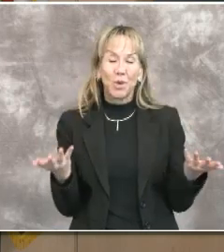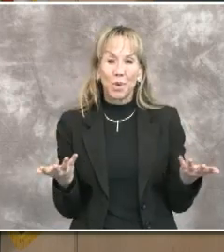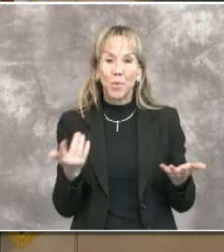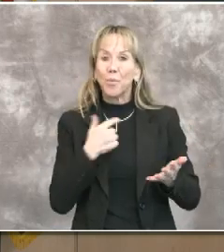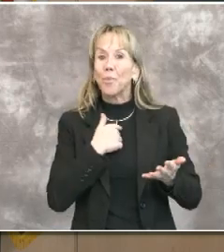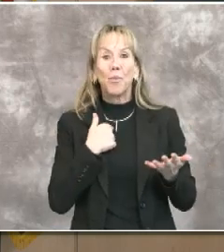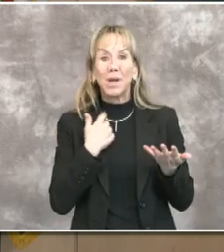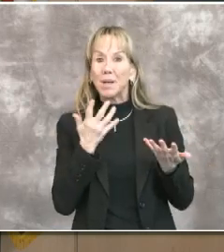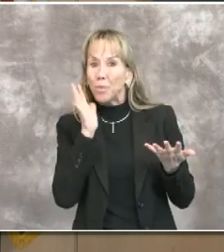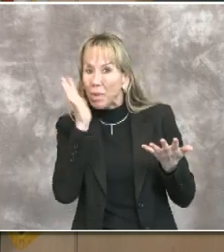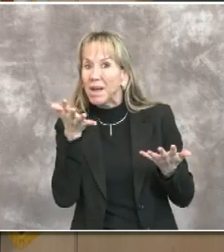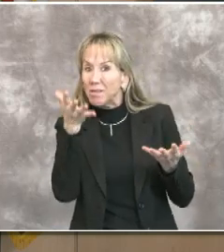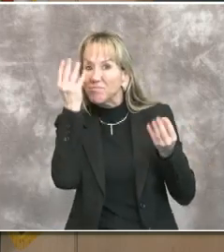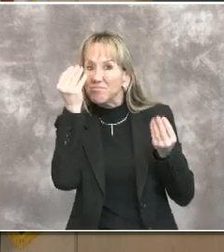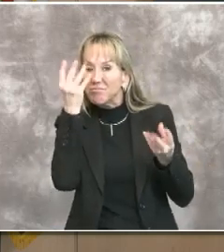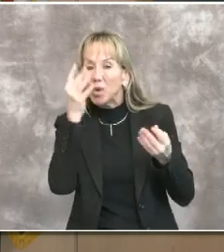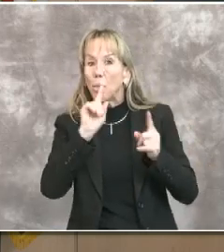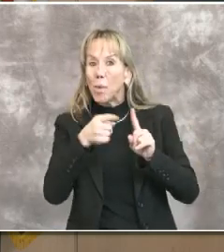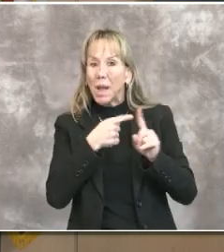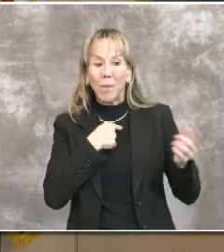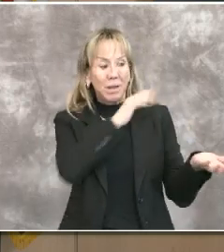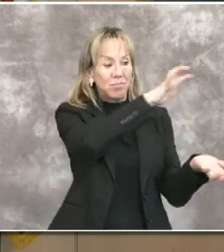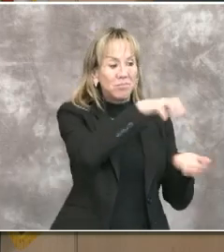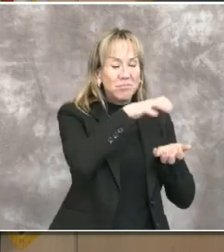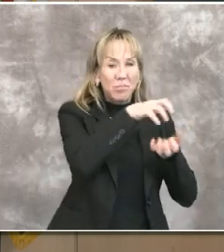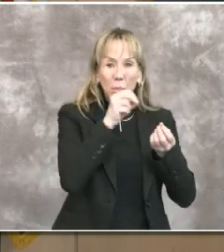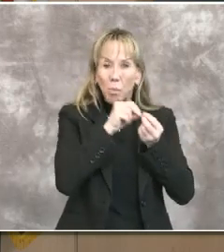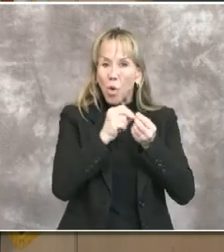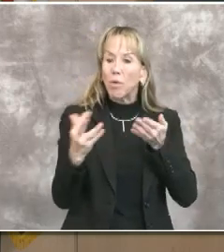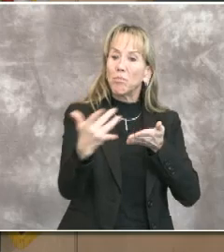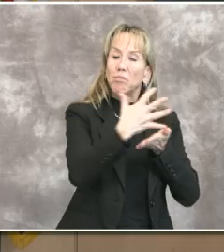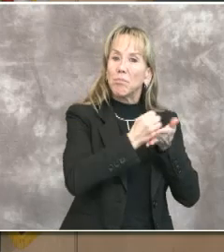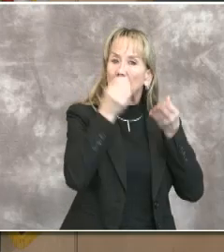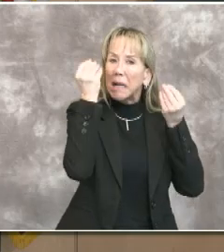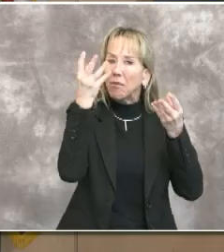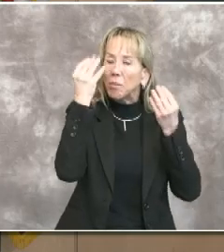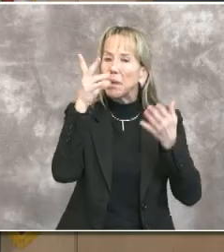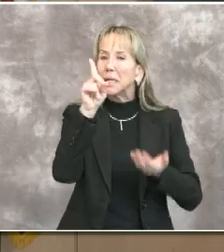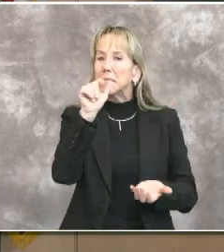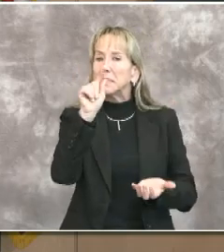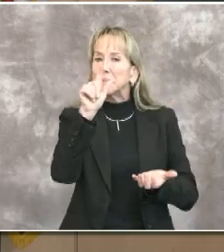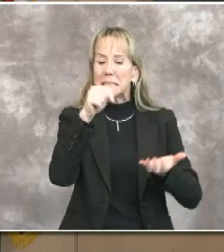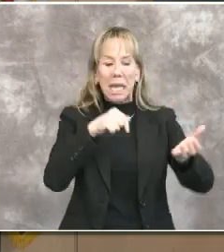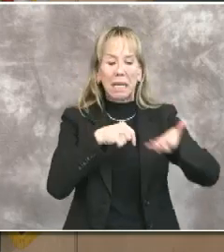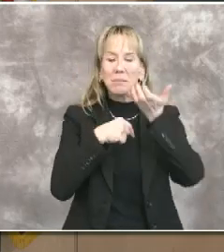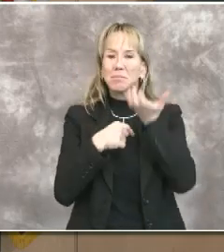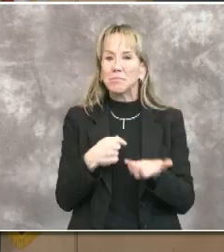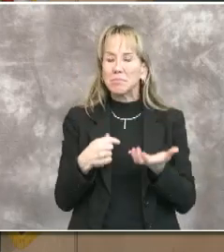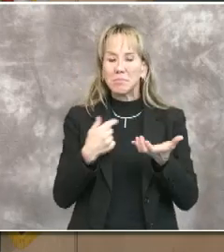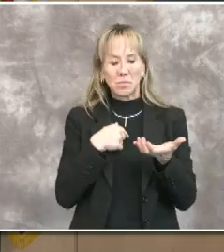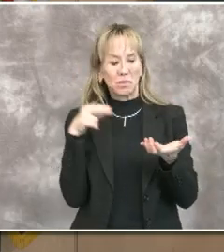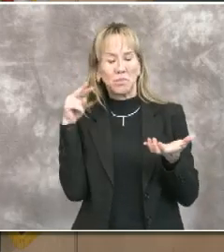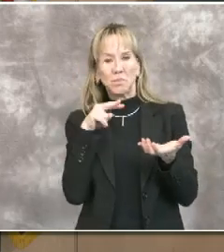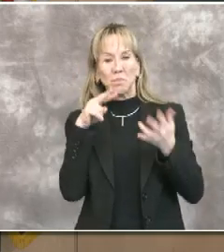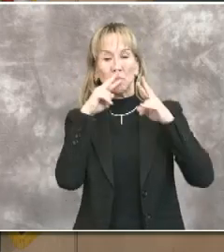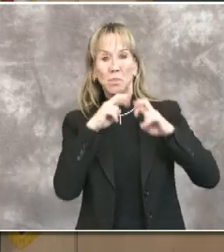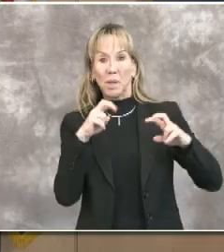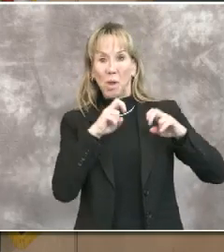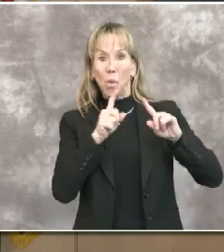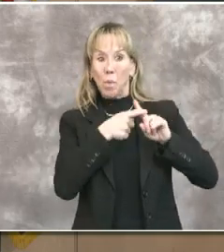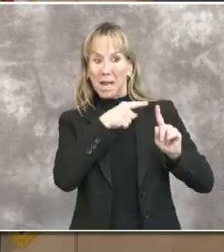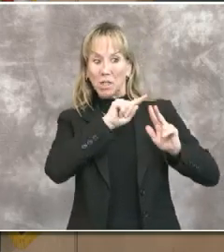data that comes in with regards of trying to develop a goal of lifting or easing back